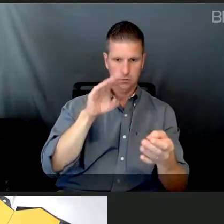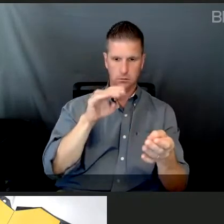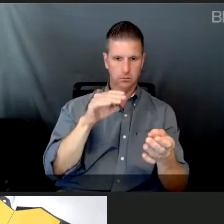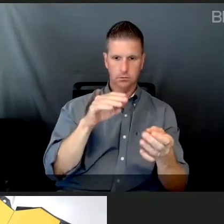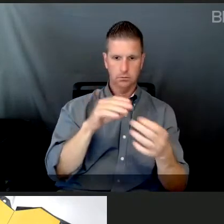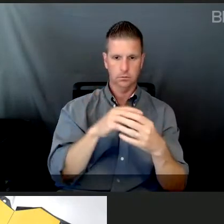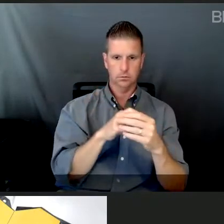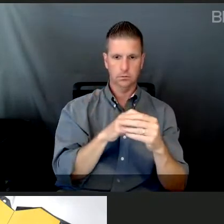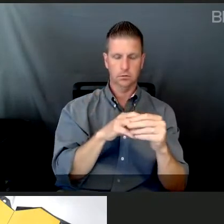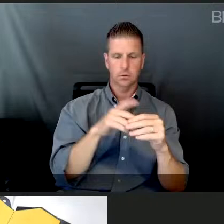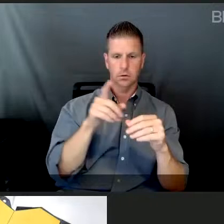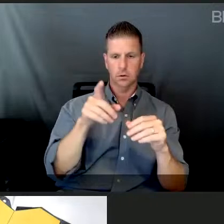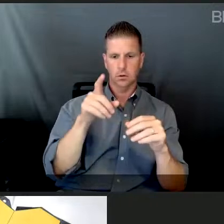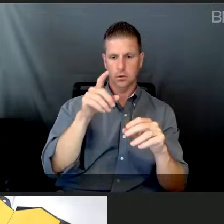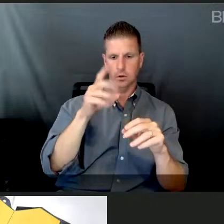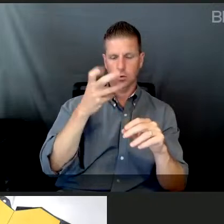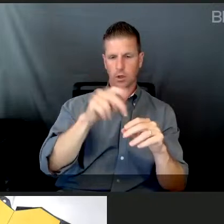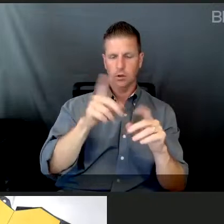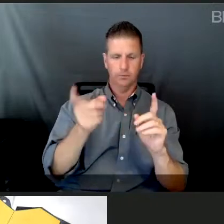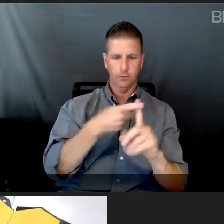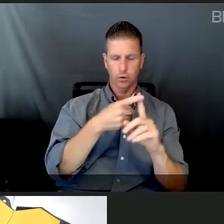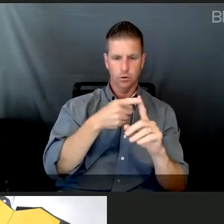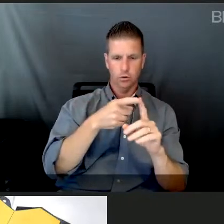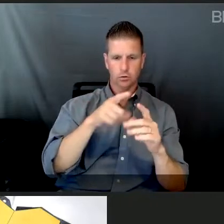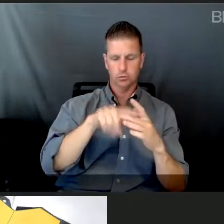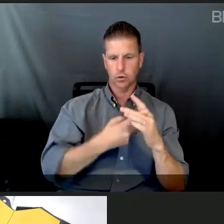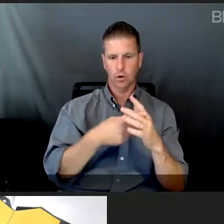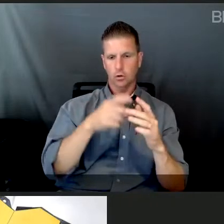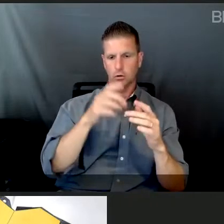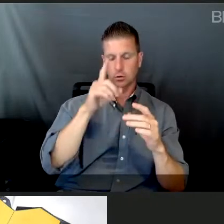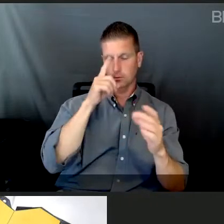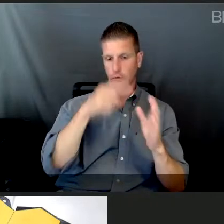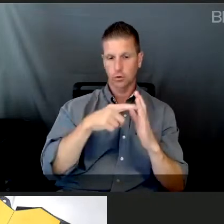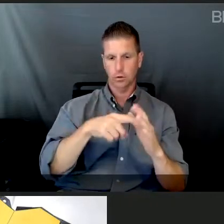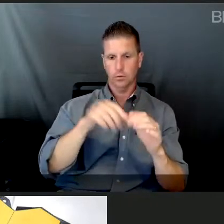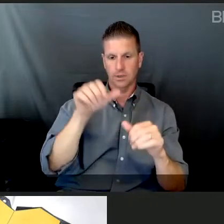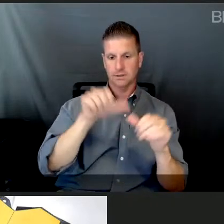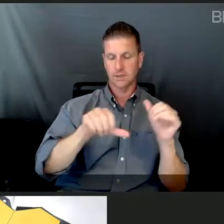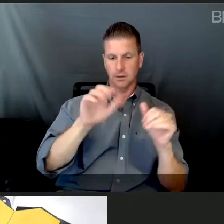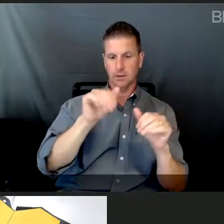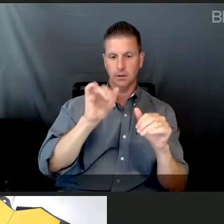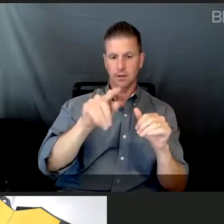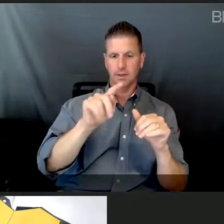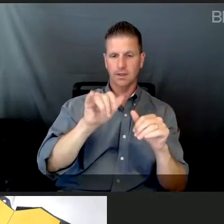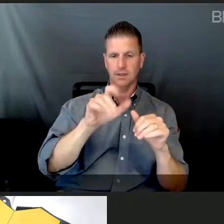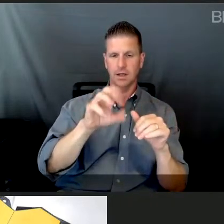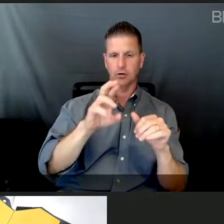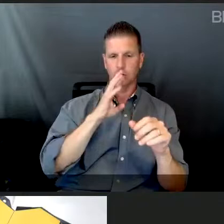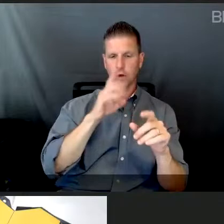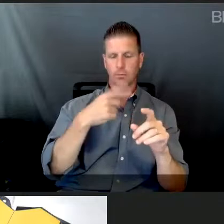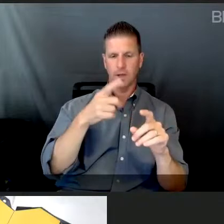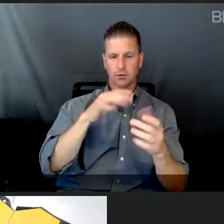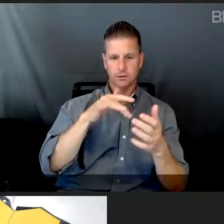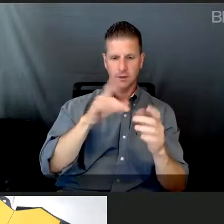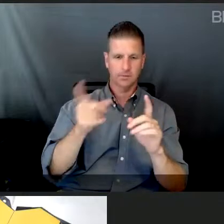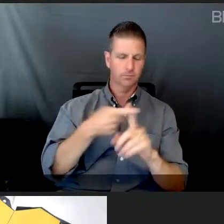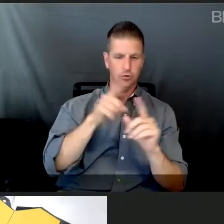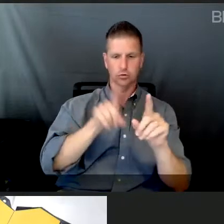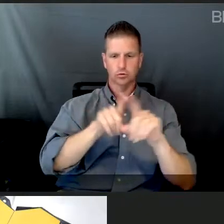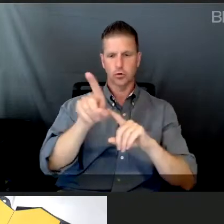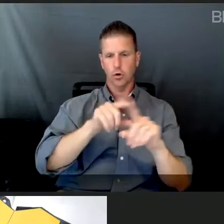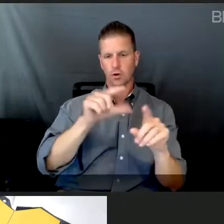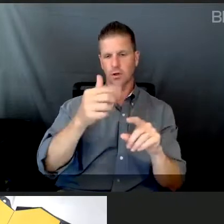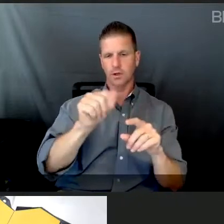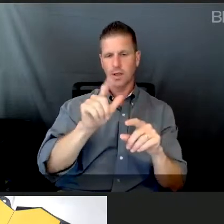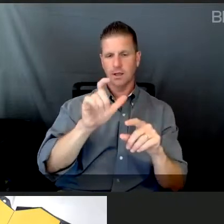the observatory was first conceived. So, for example, the science case that Taylor talked to you about, like studying the first stars and galaxies, that